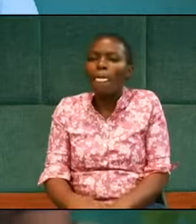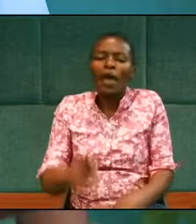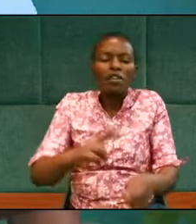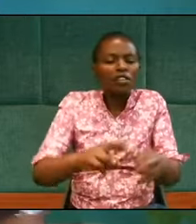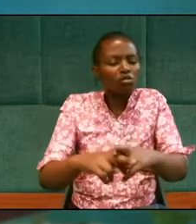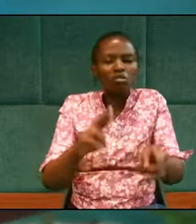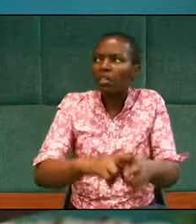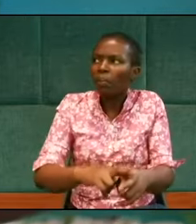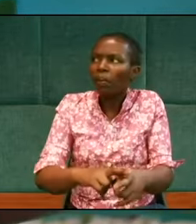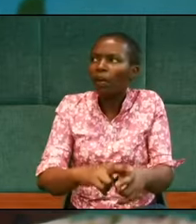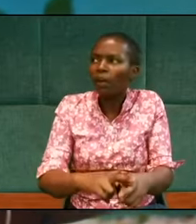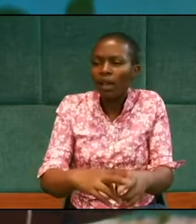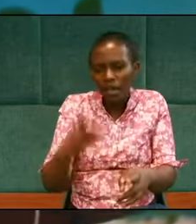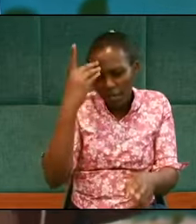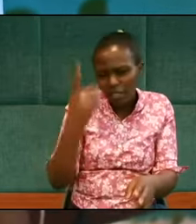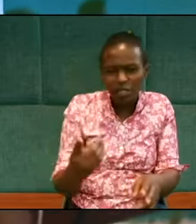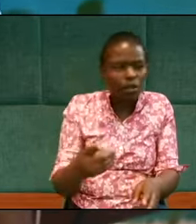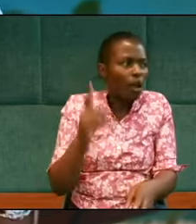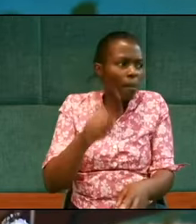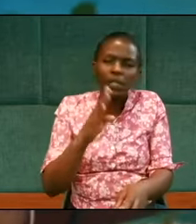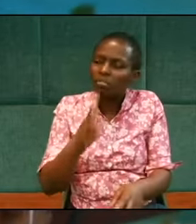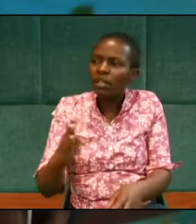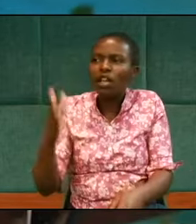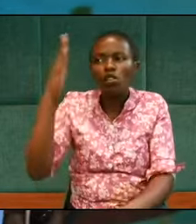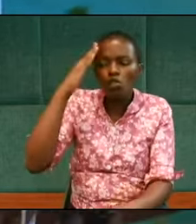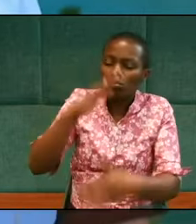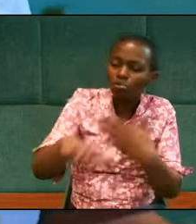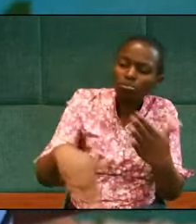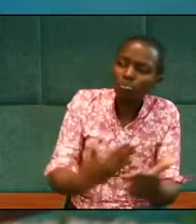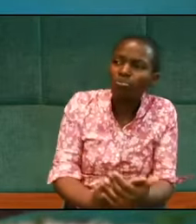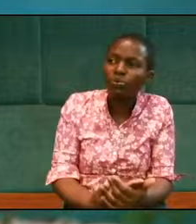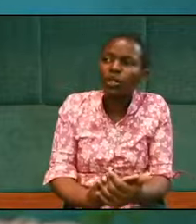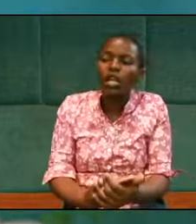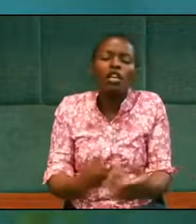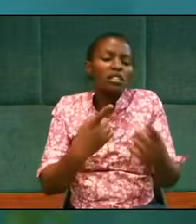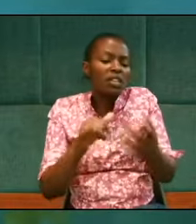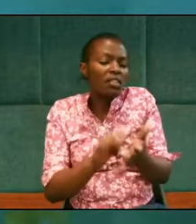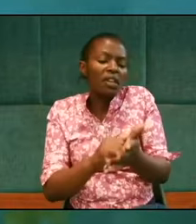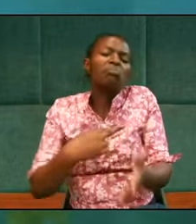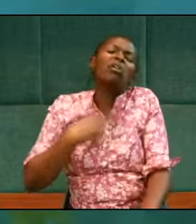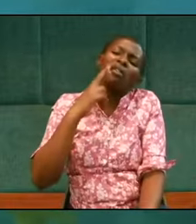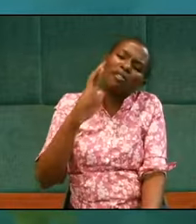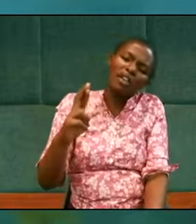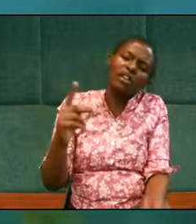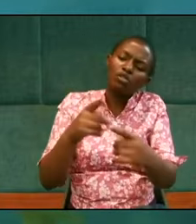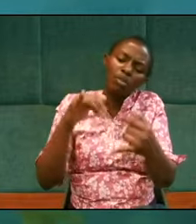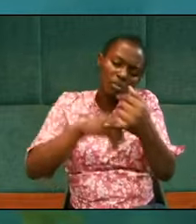In other words, whoever you think you want to date, or you must tell yourself, I am ready to be married. I am ready to